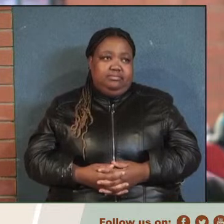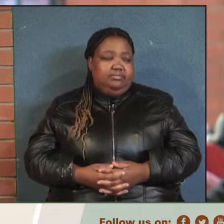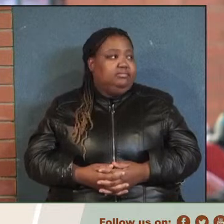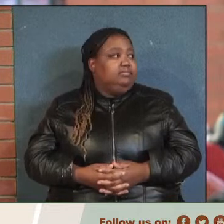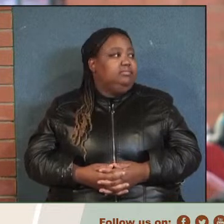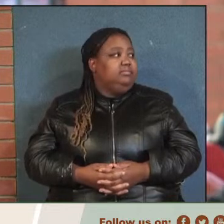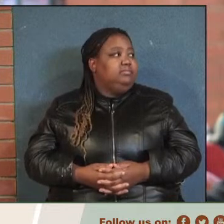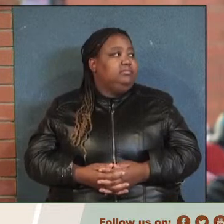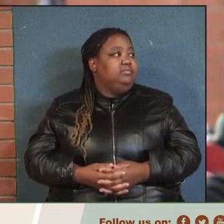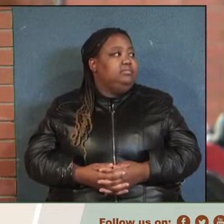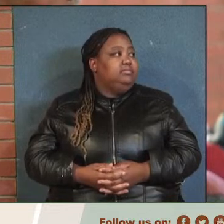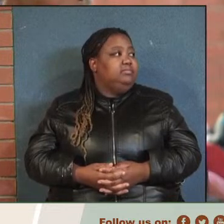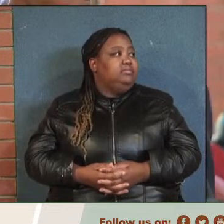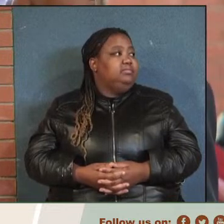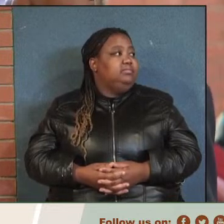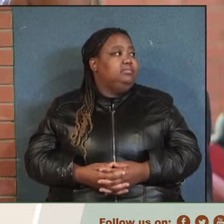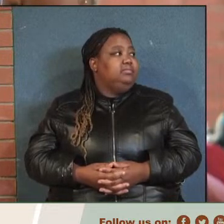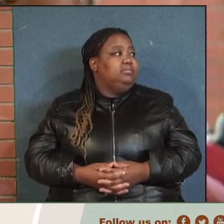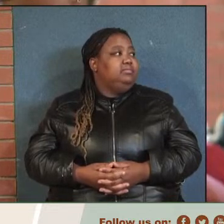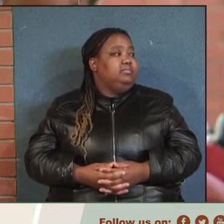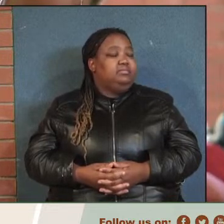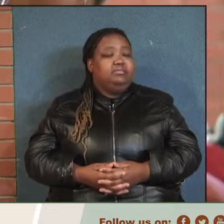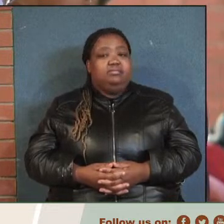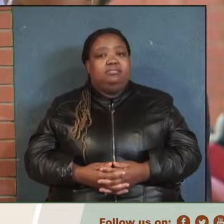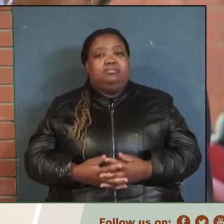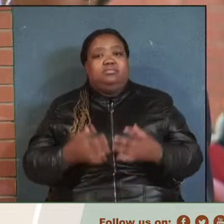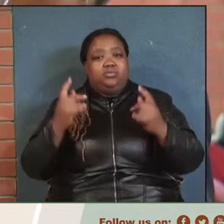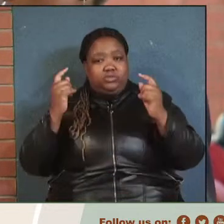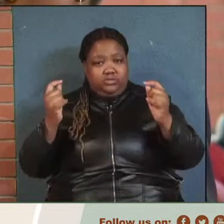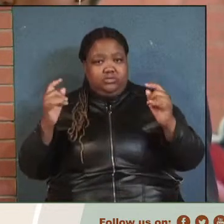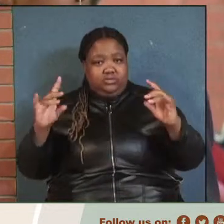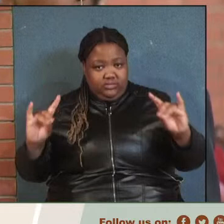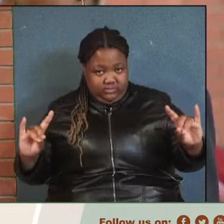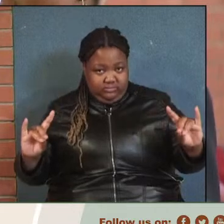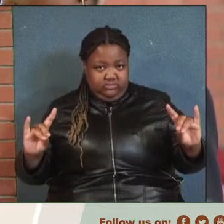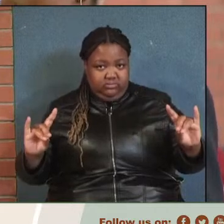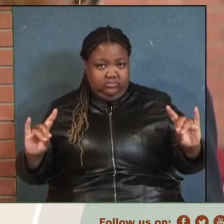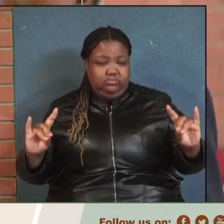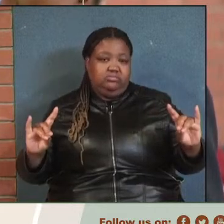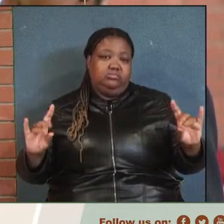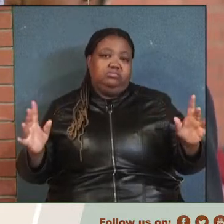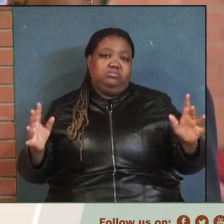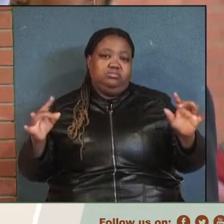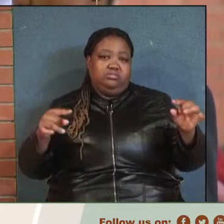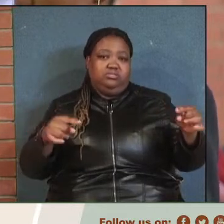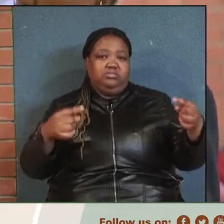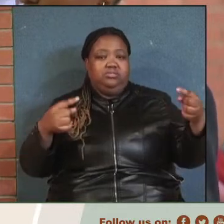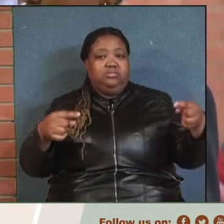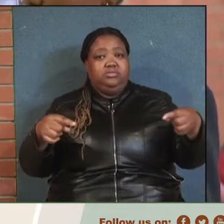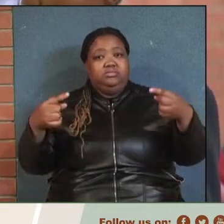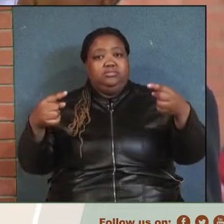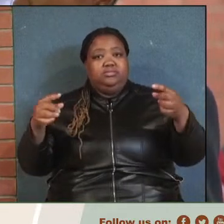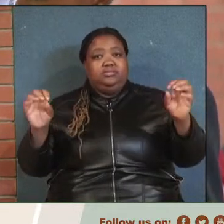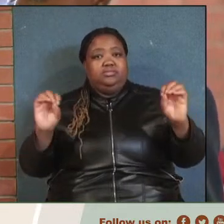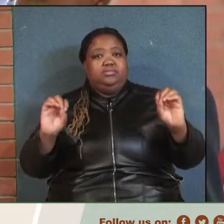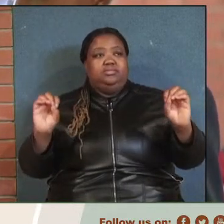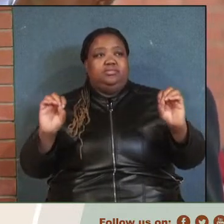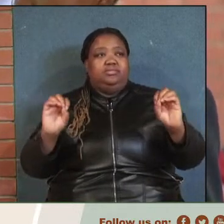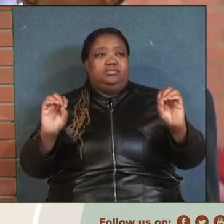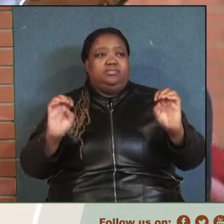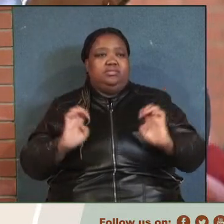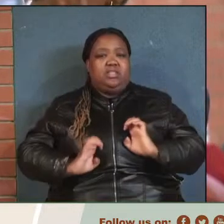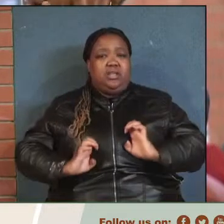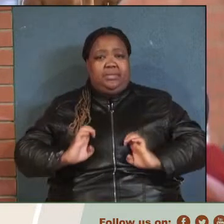Honorable Chair, let's not fight. Speak through me, not him. Apologies, but my emotions are running over the